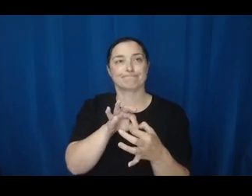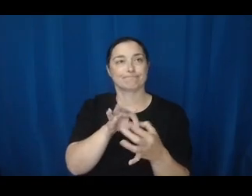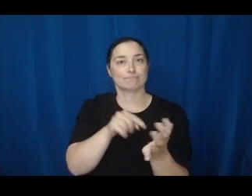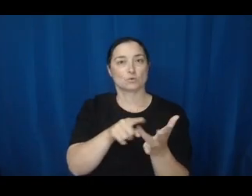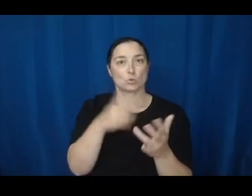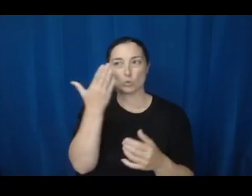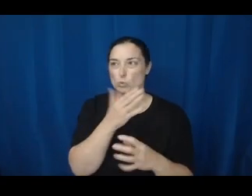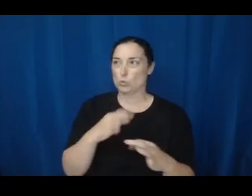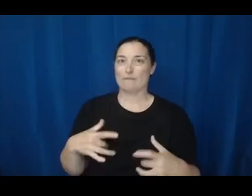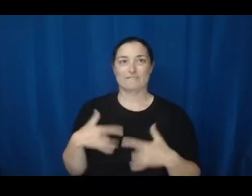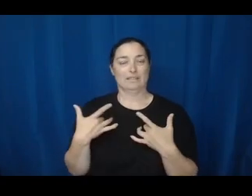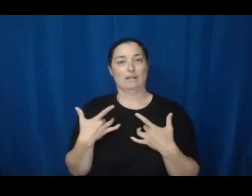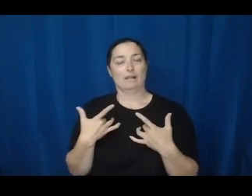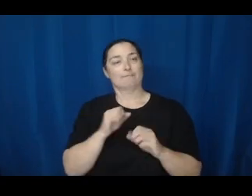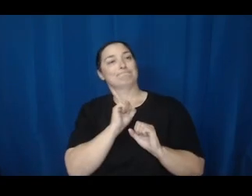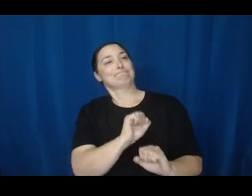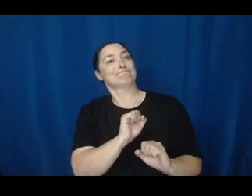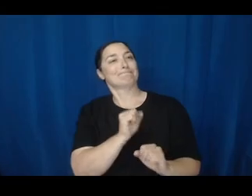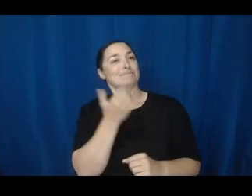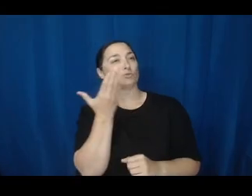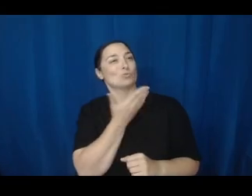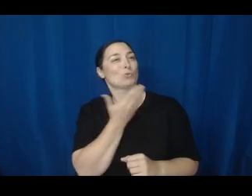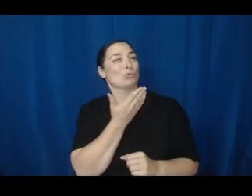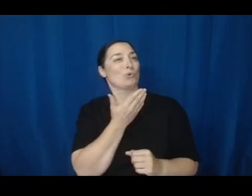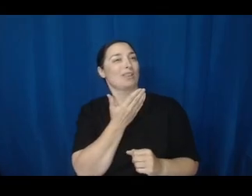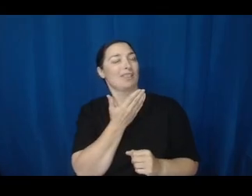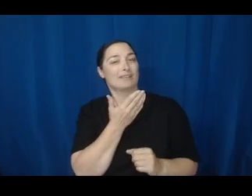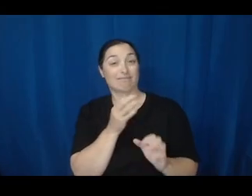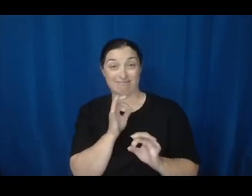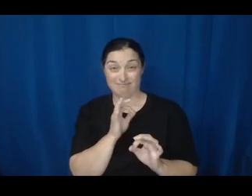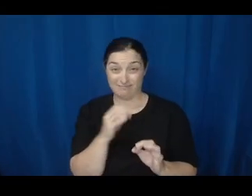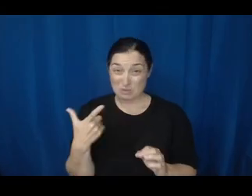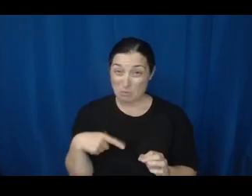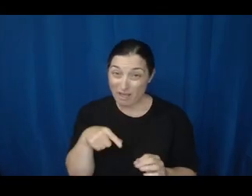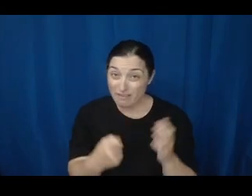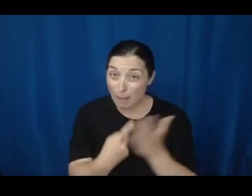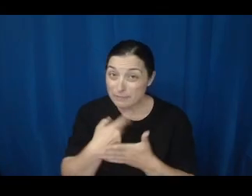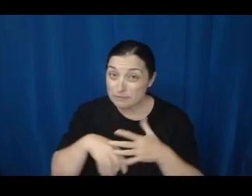to school, could somehow explain those things here in Australia or beyond?